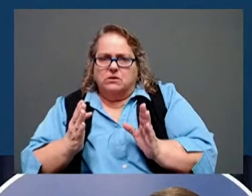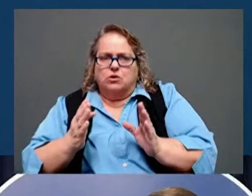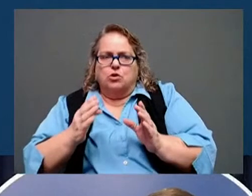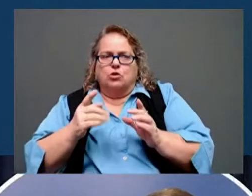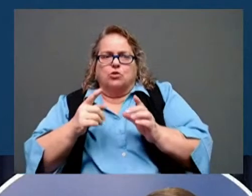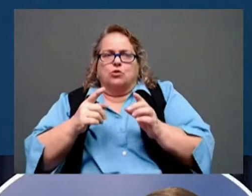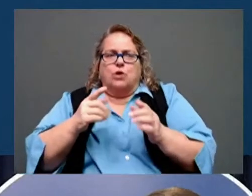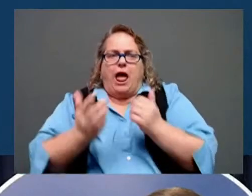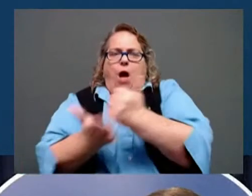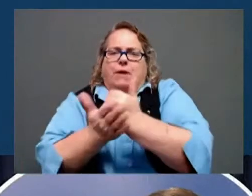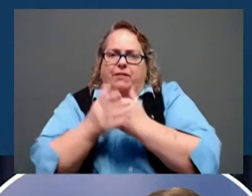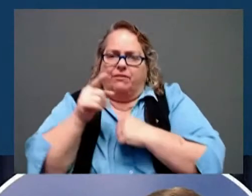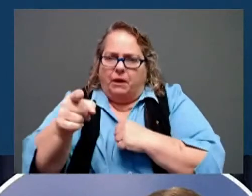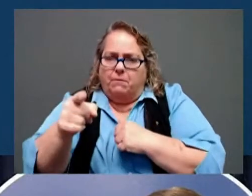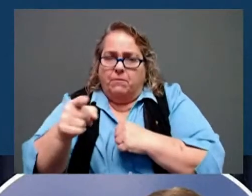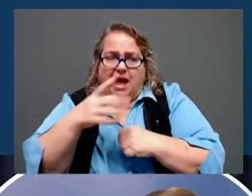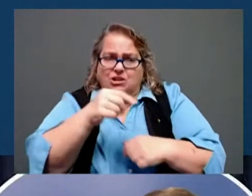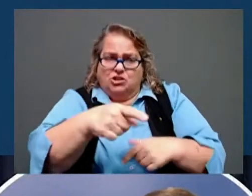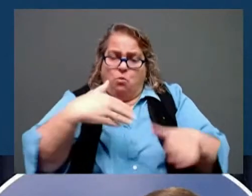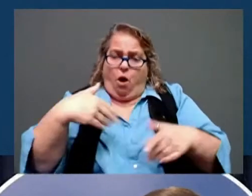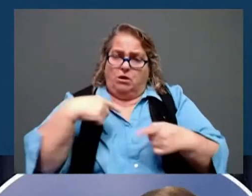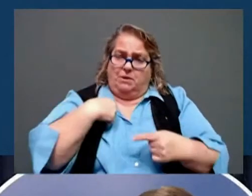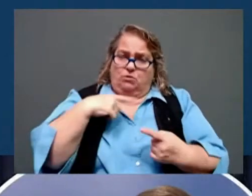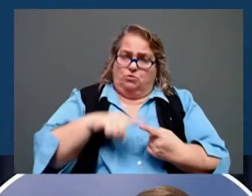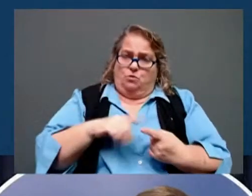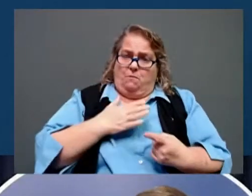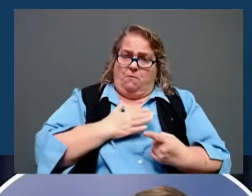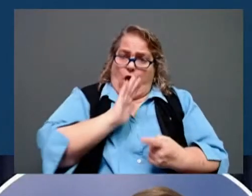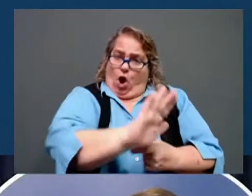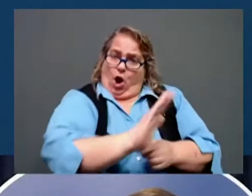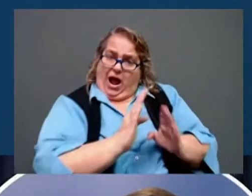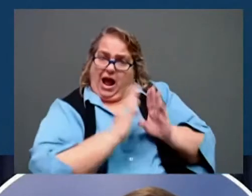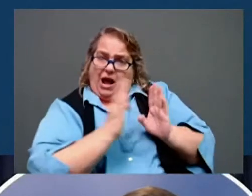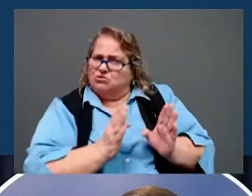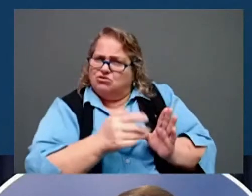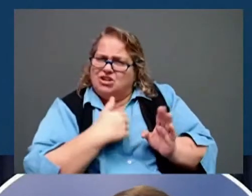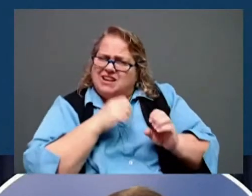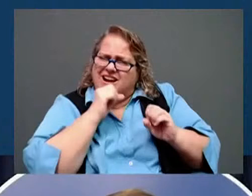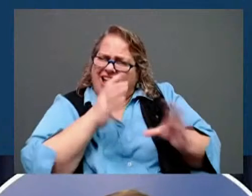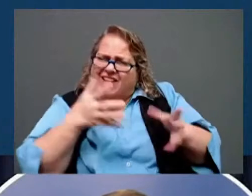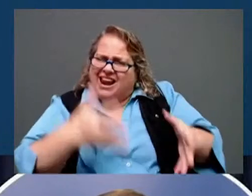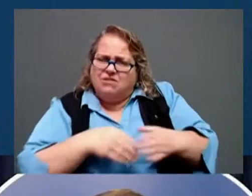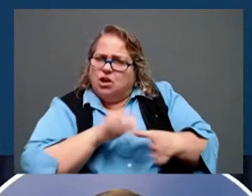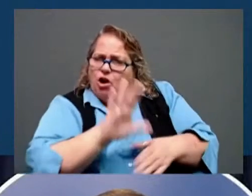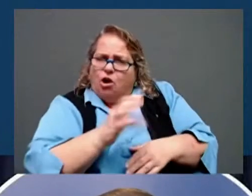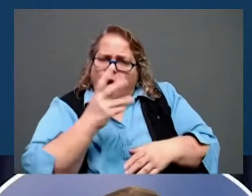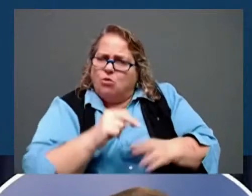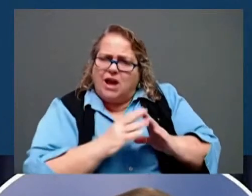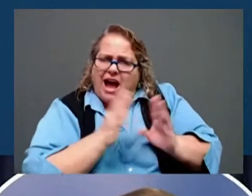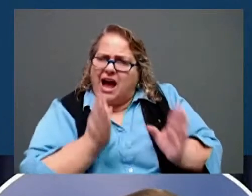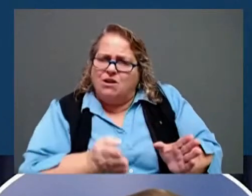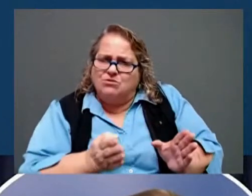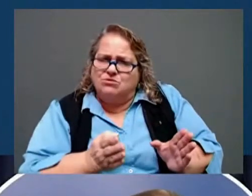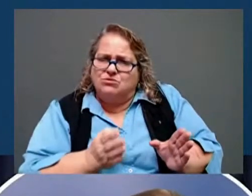left. But she got her daughter out, and her daughter's younger than mine, but all the same toys, just